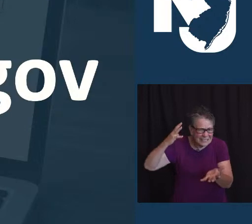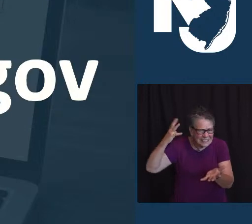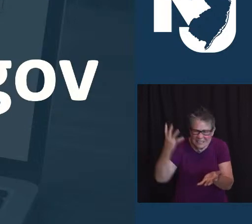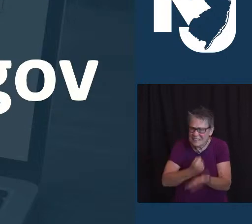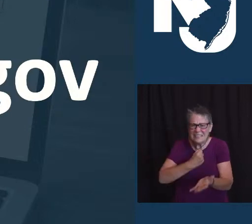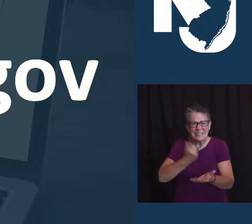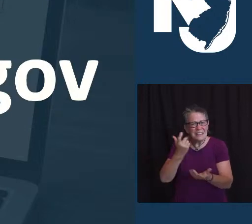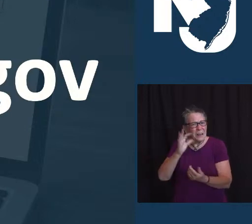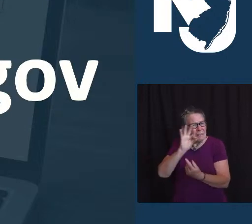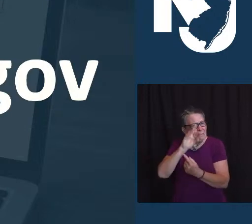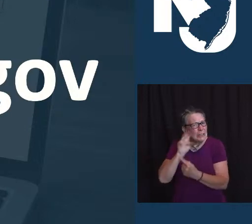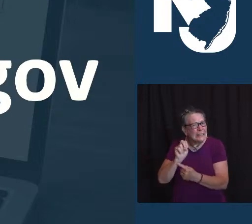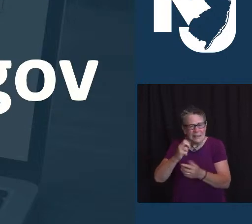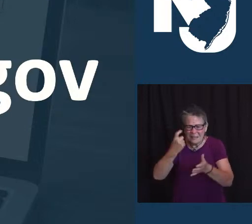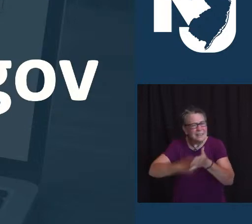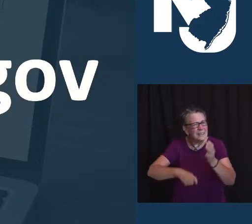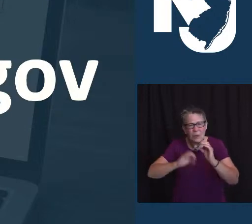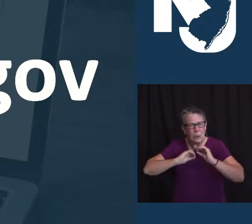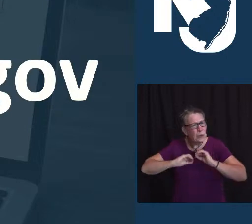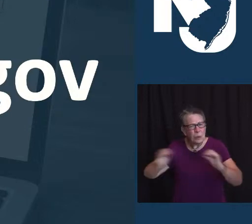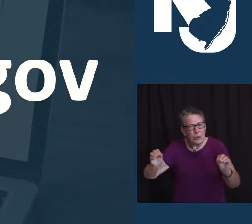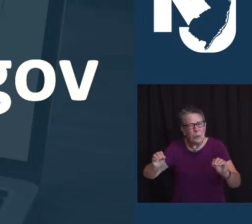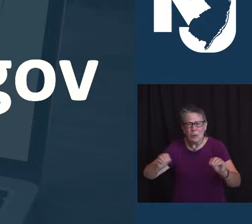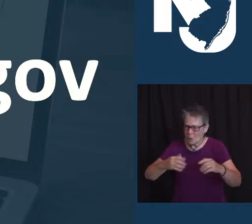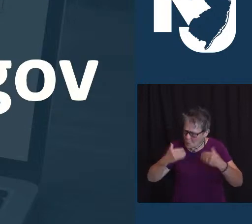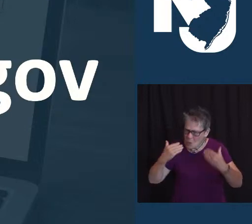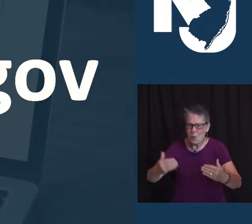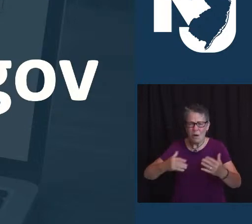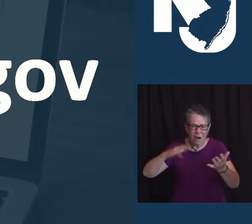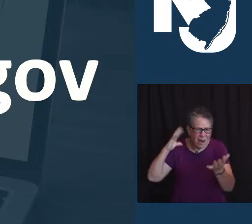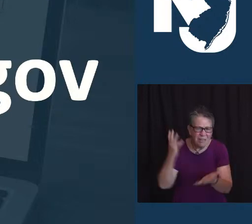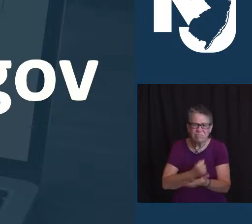to protect yourself, your family, and your community.